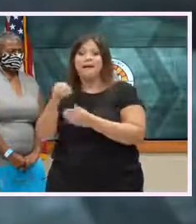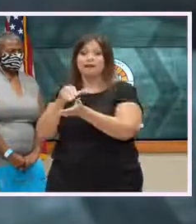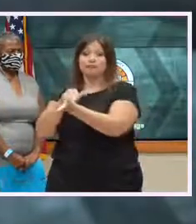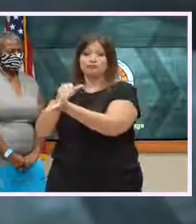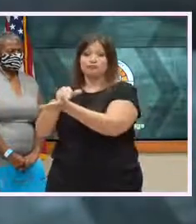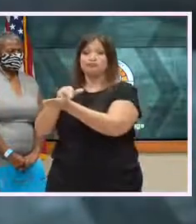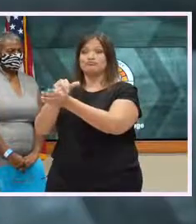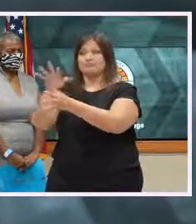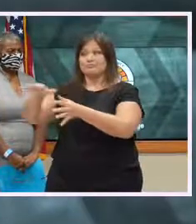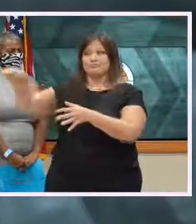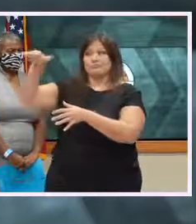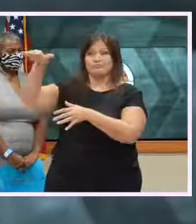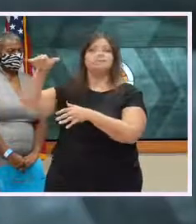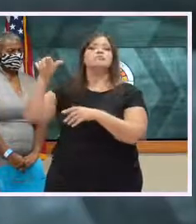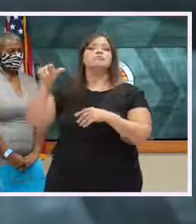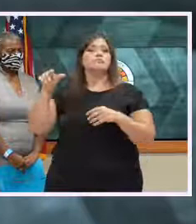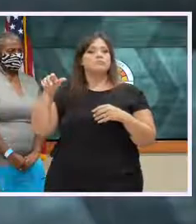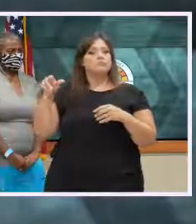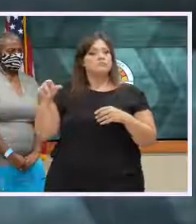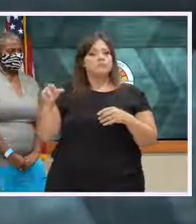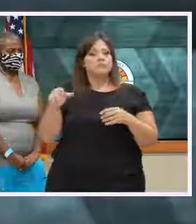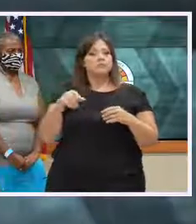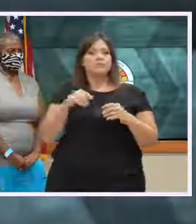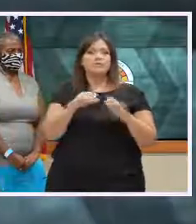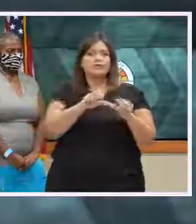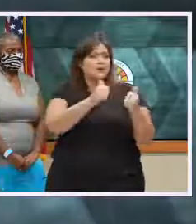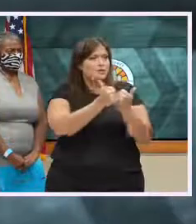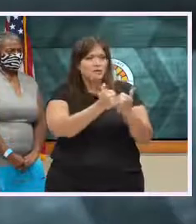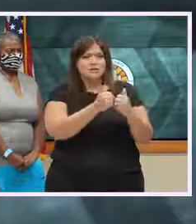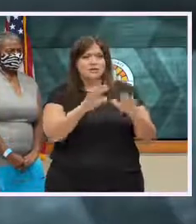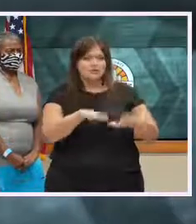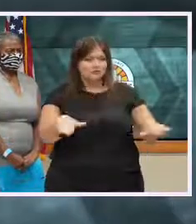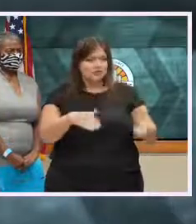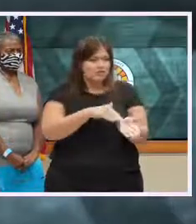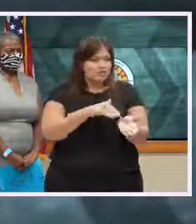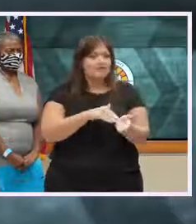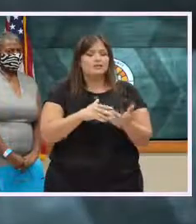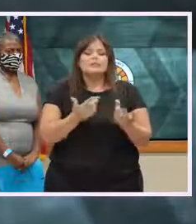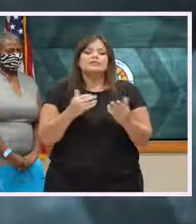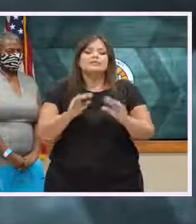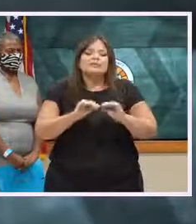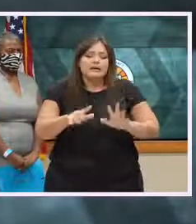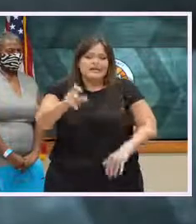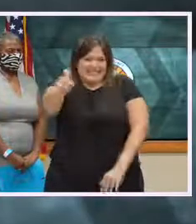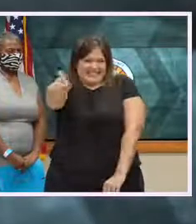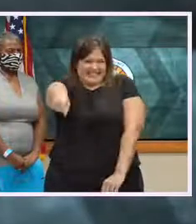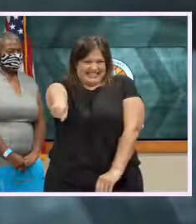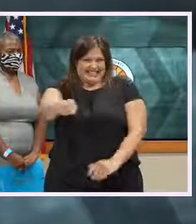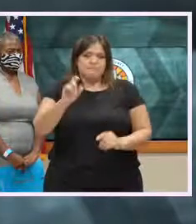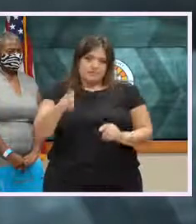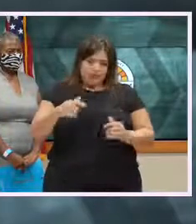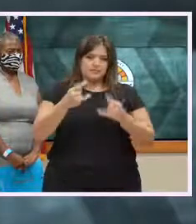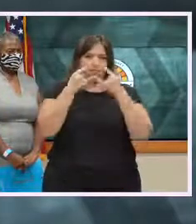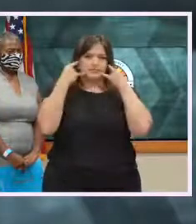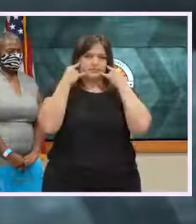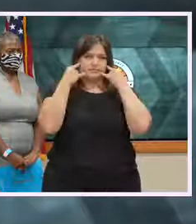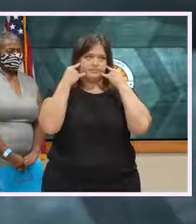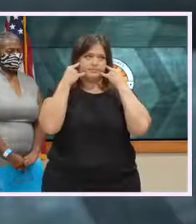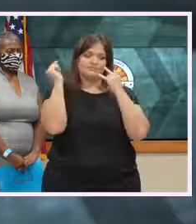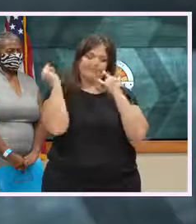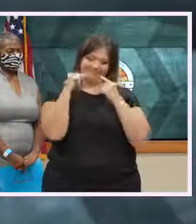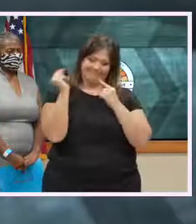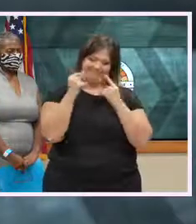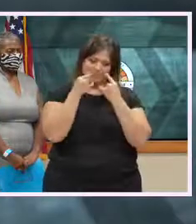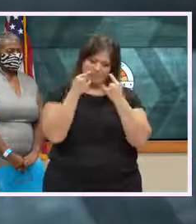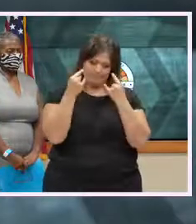made very clear, the Association of Pediatrics, the dire need for masks as this virus